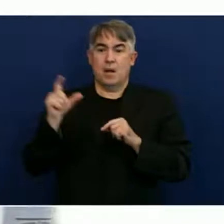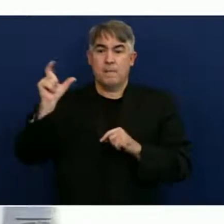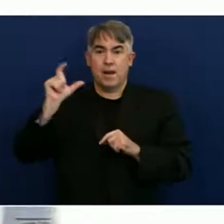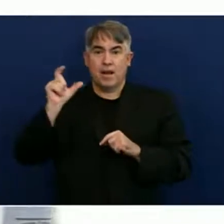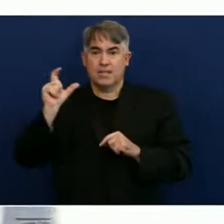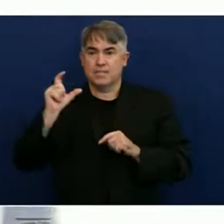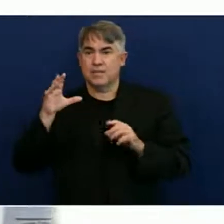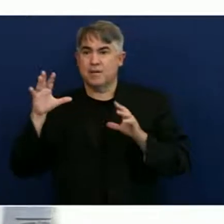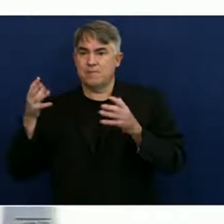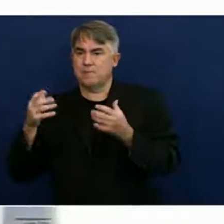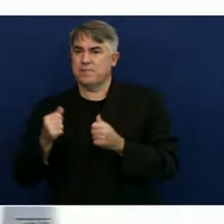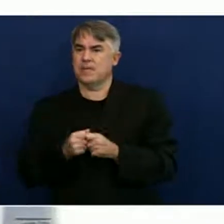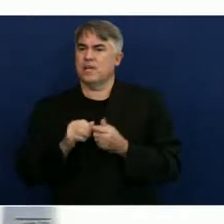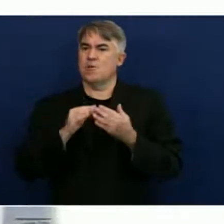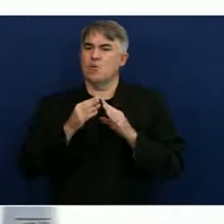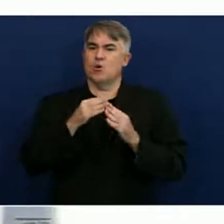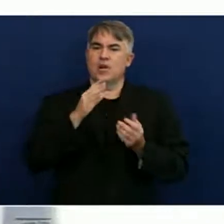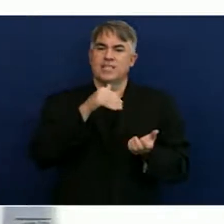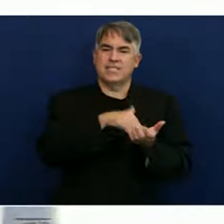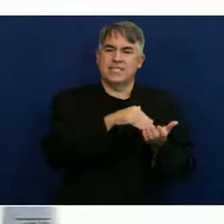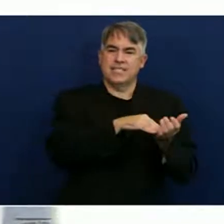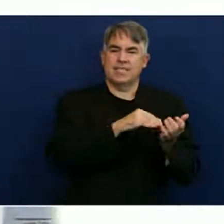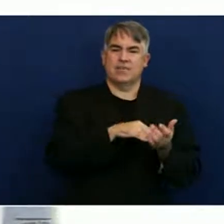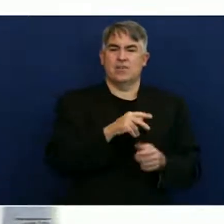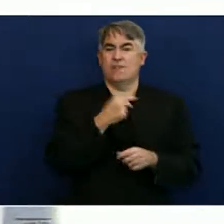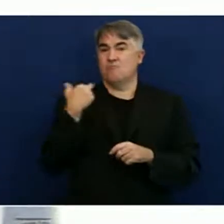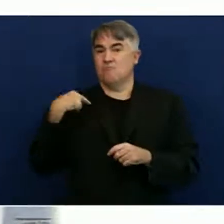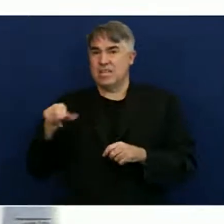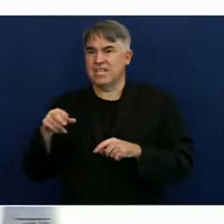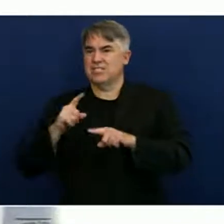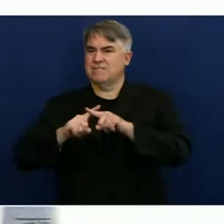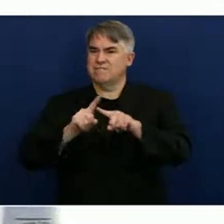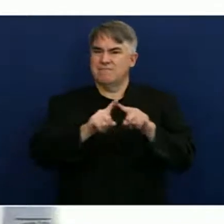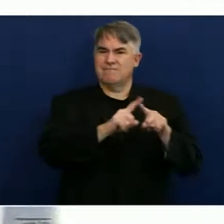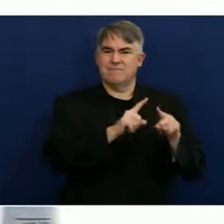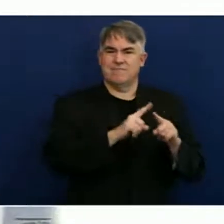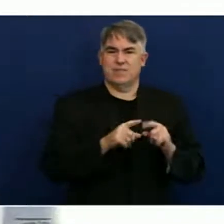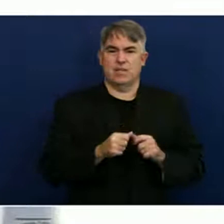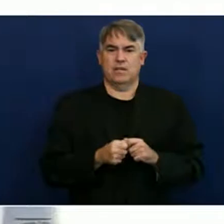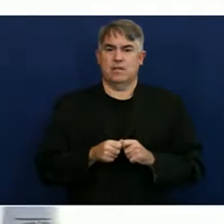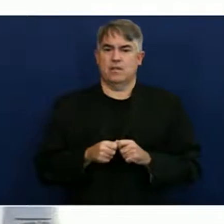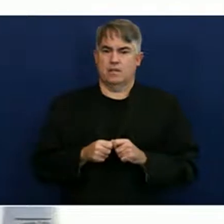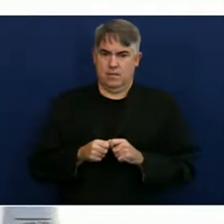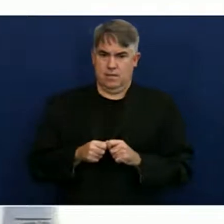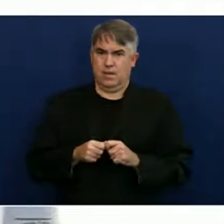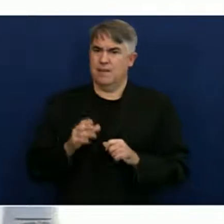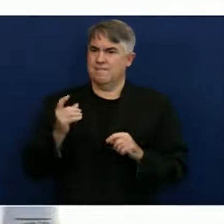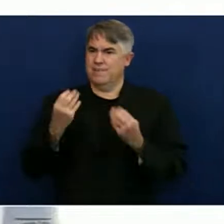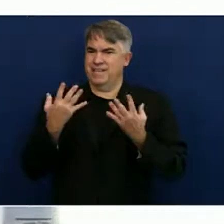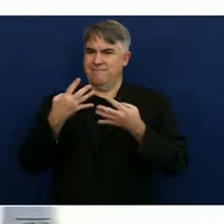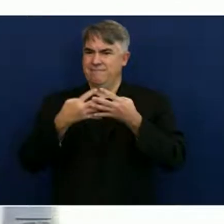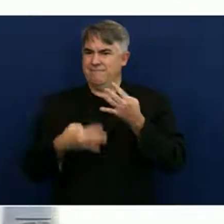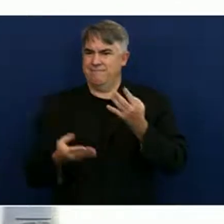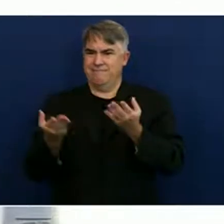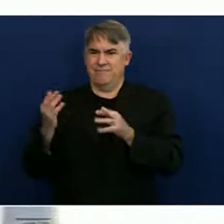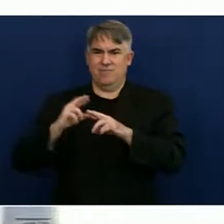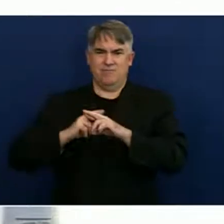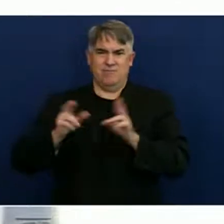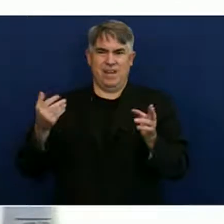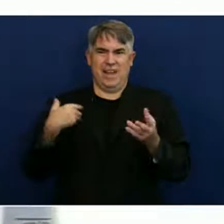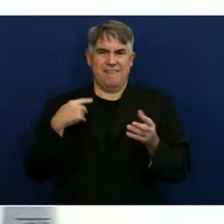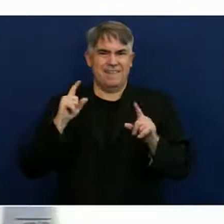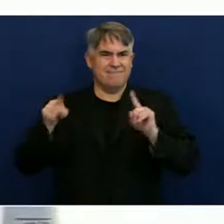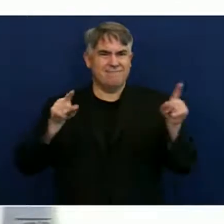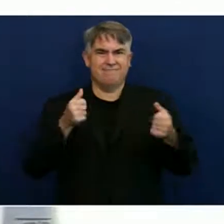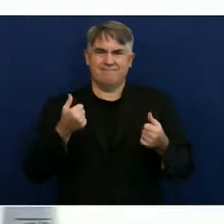with our community centers, with our religious institutions, our Muslim Community Center, the New Life Baptist Church, and many others.